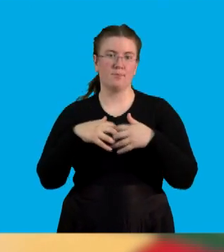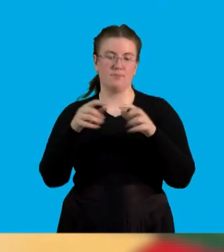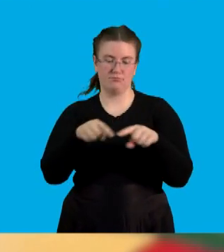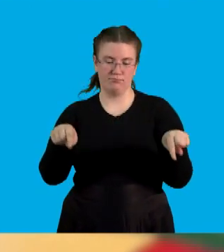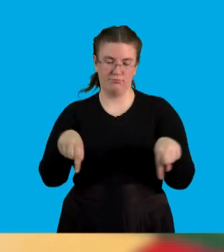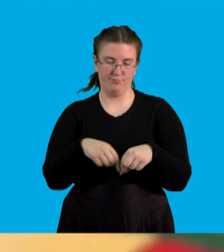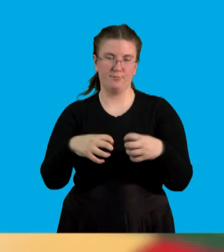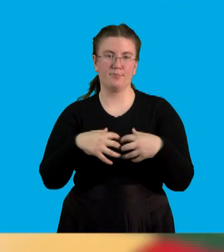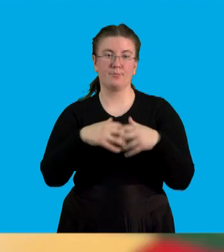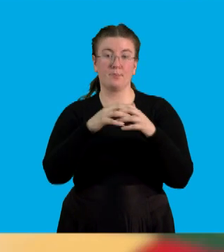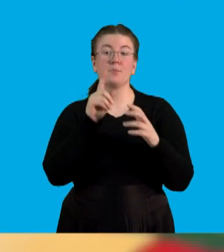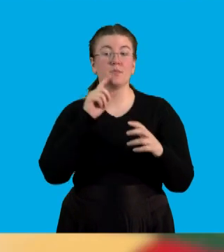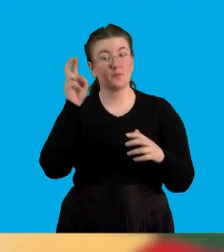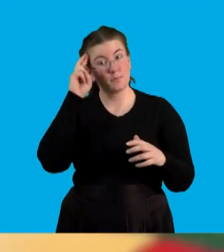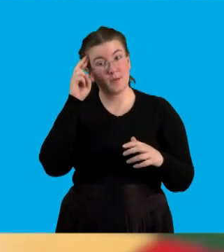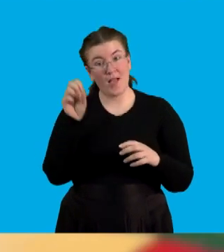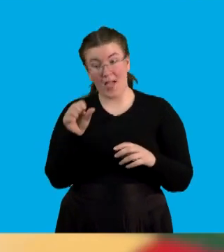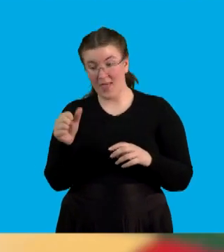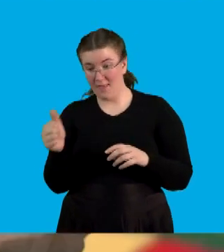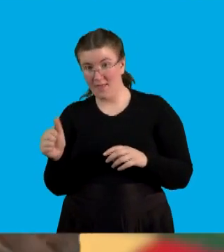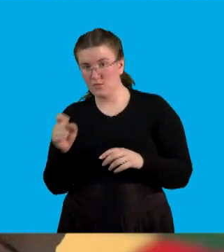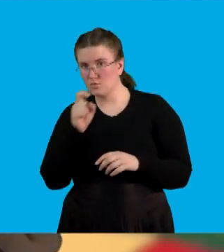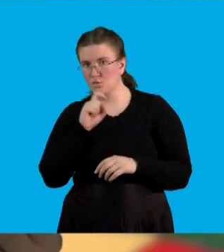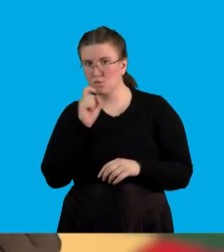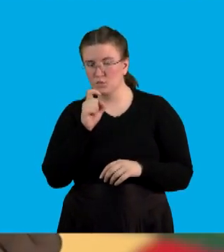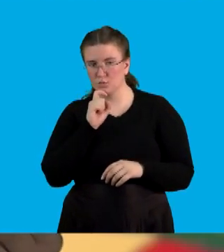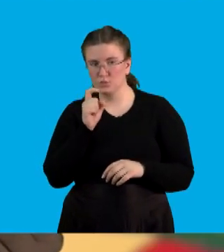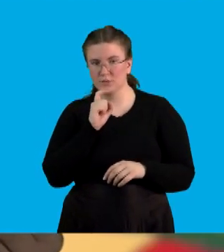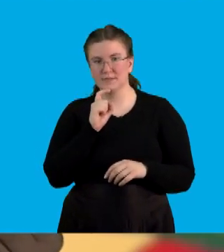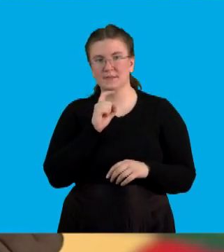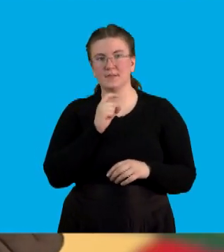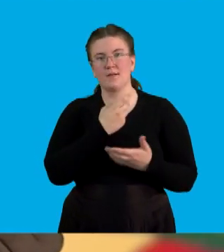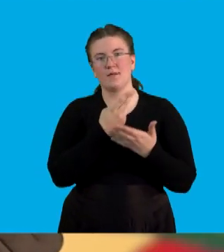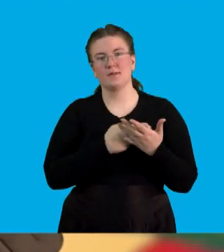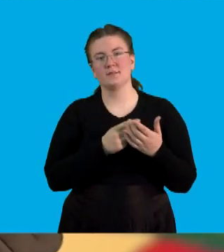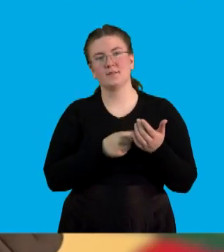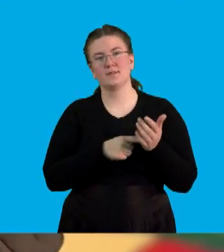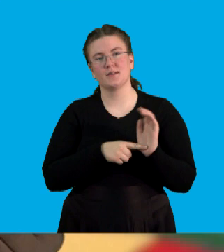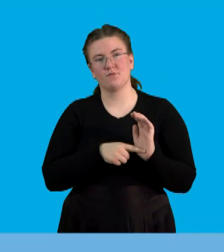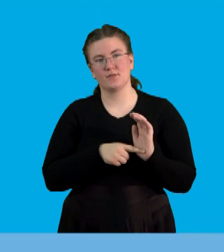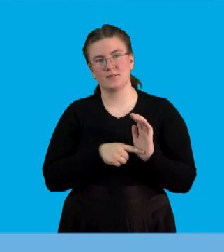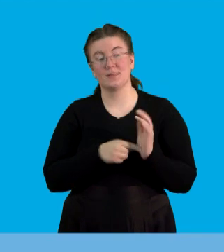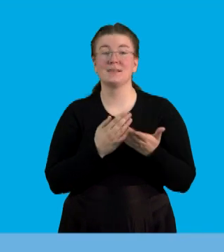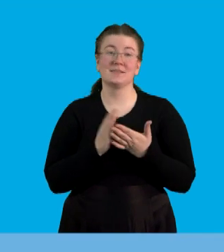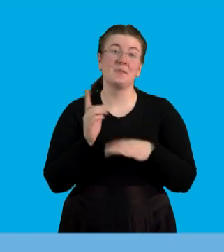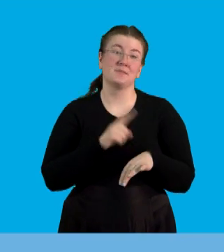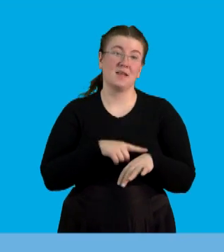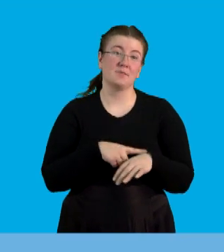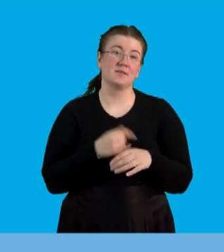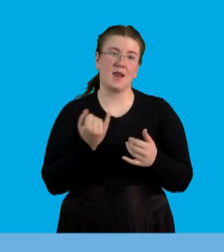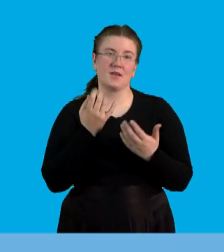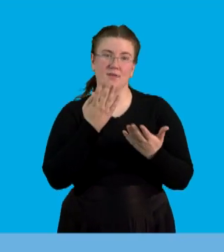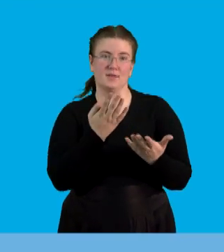our own electrical circuit. But remember, other sources, they use a different symbol for a resistor,